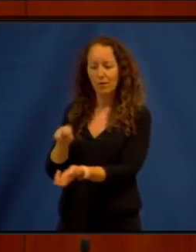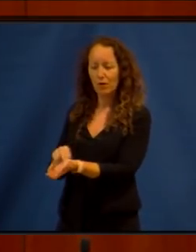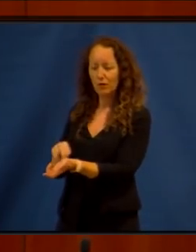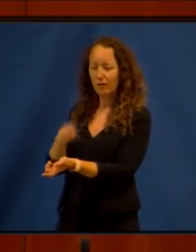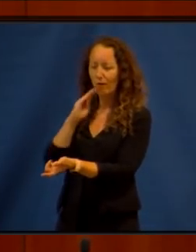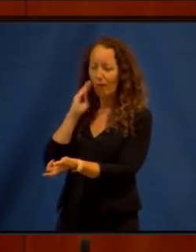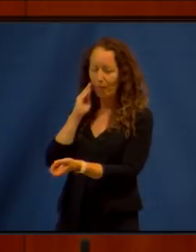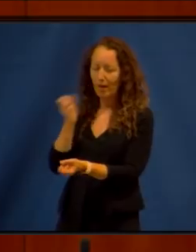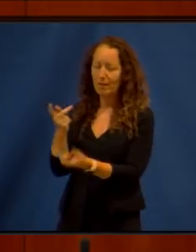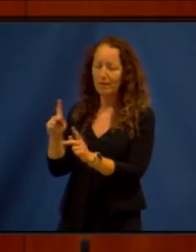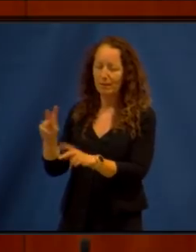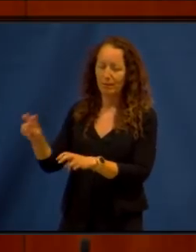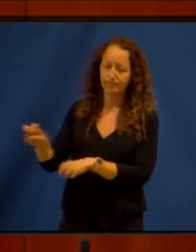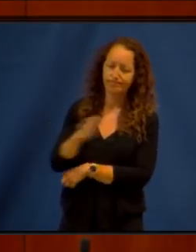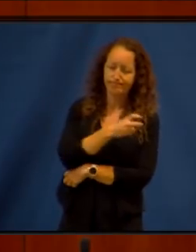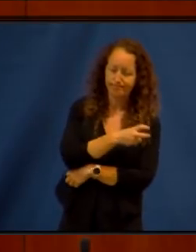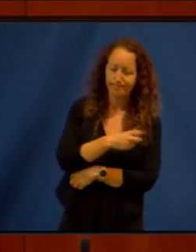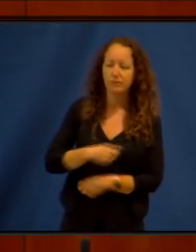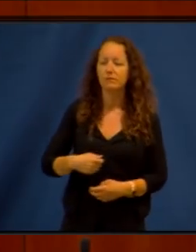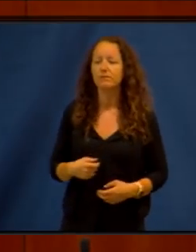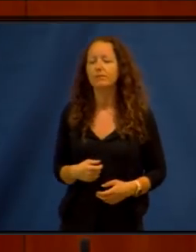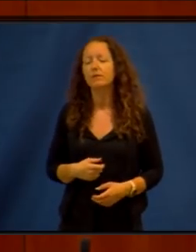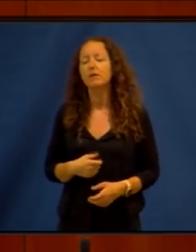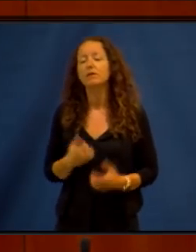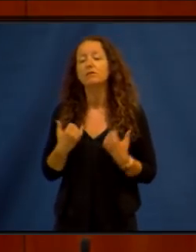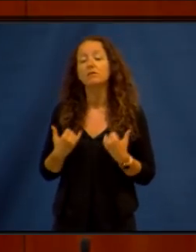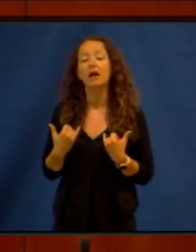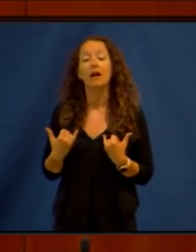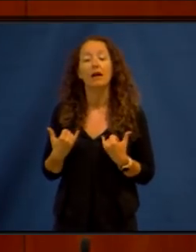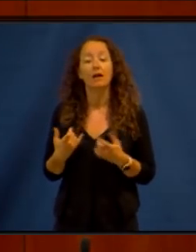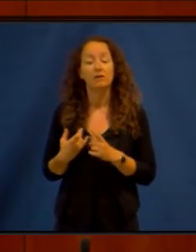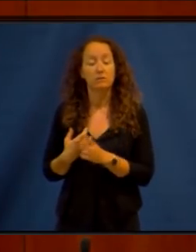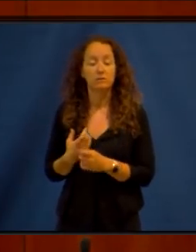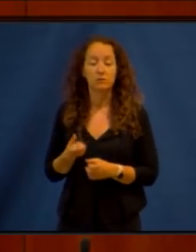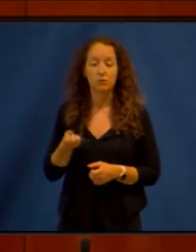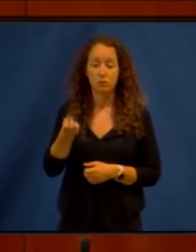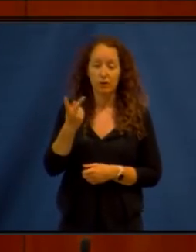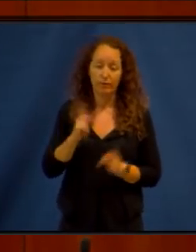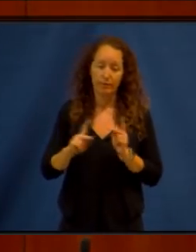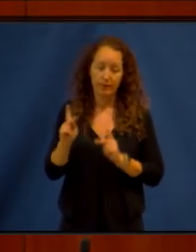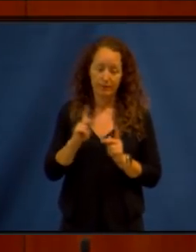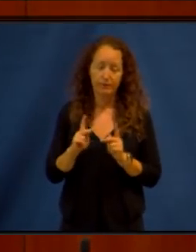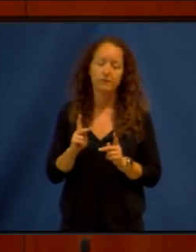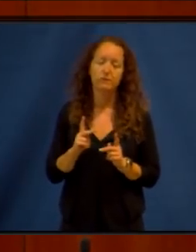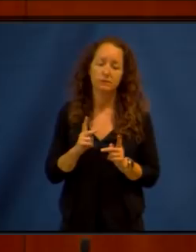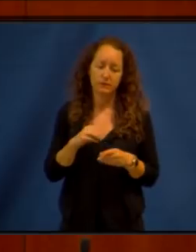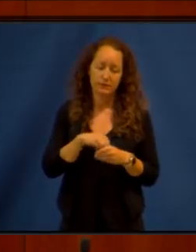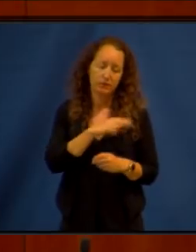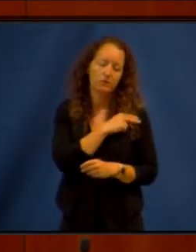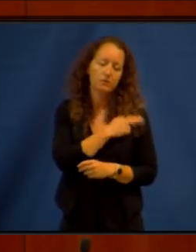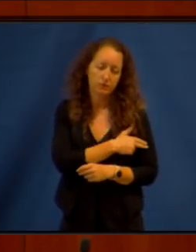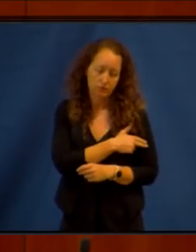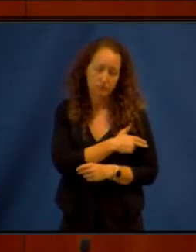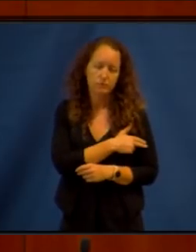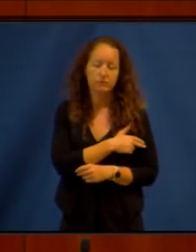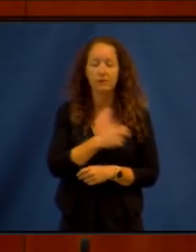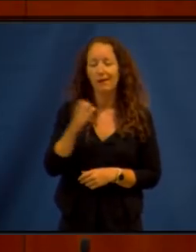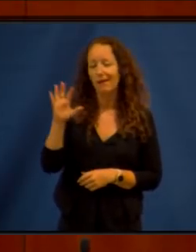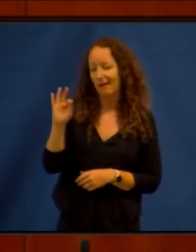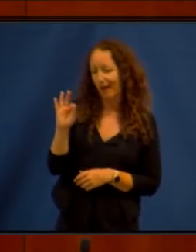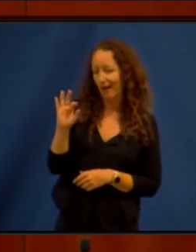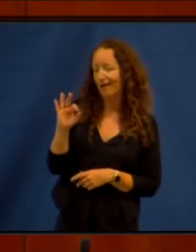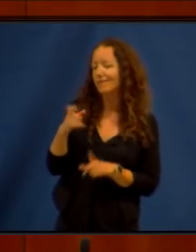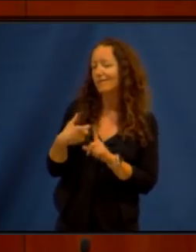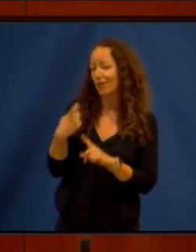I shared with you earlier, currently we have 12 patients in our hospital. 9 of those are from